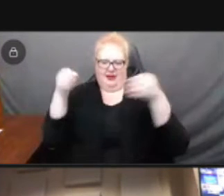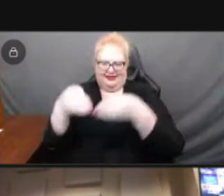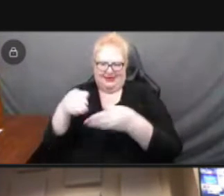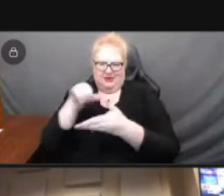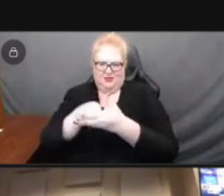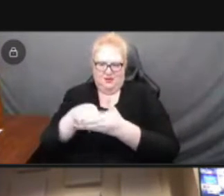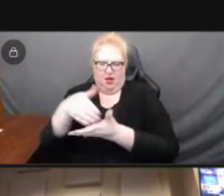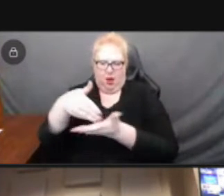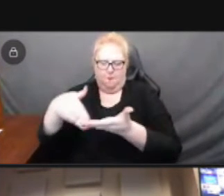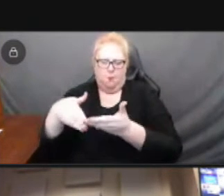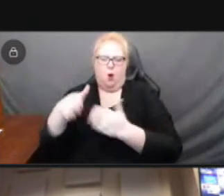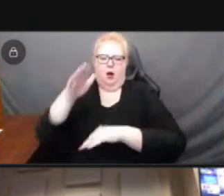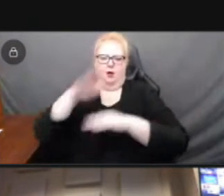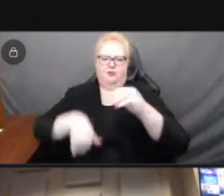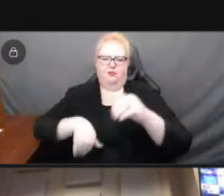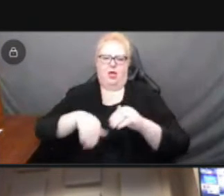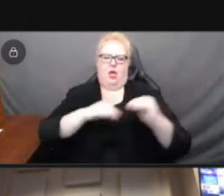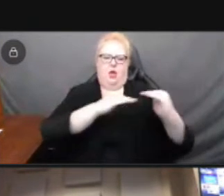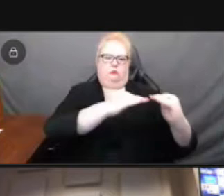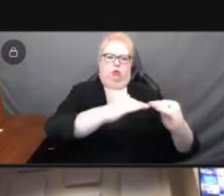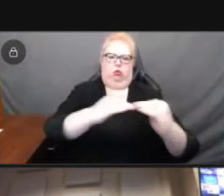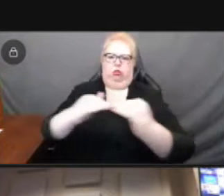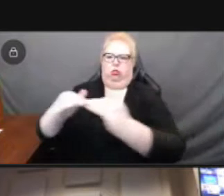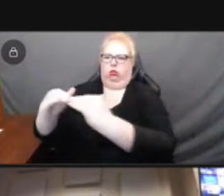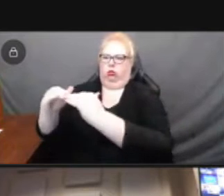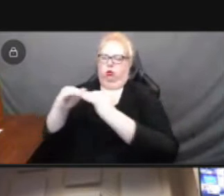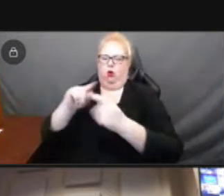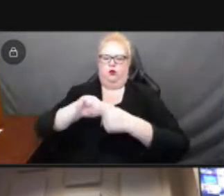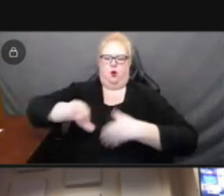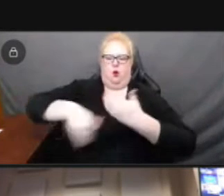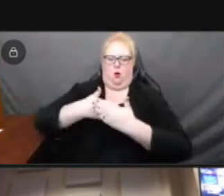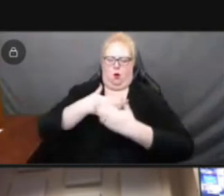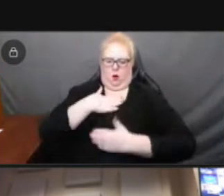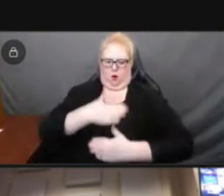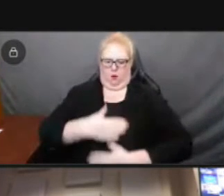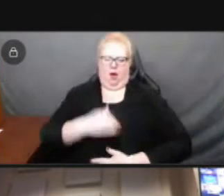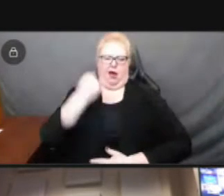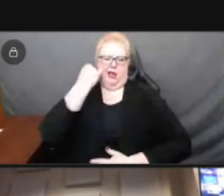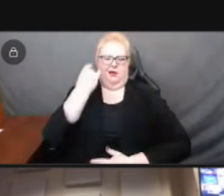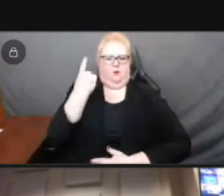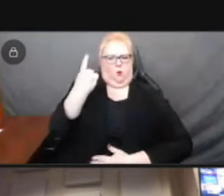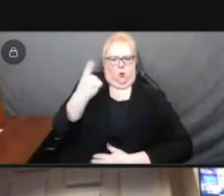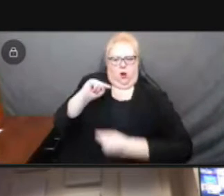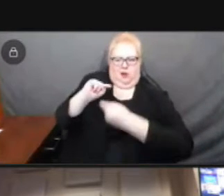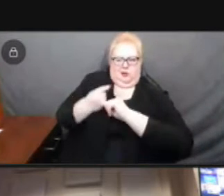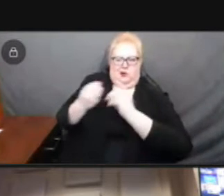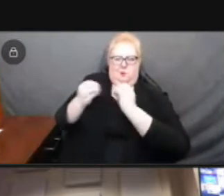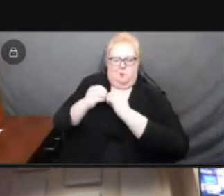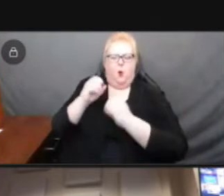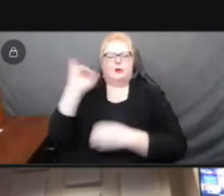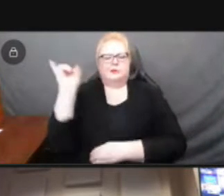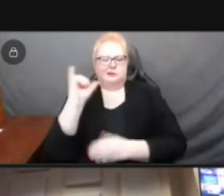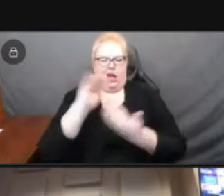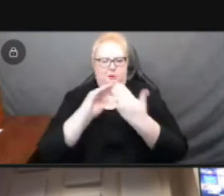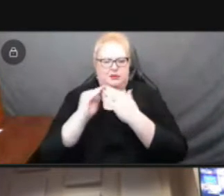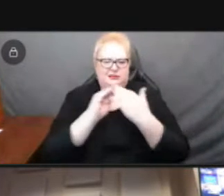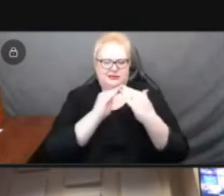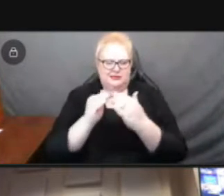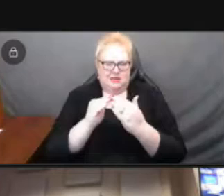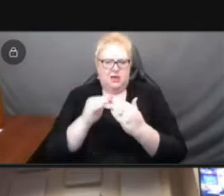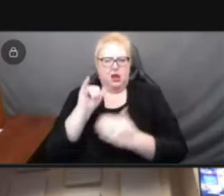treat all parts equally, which is lended itself to a lot of social ills that contribute